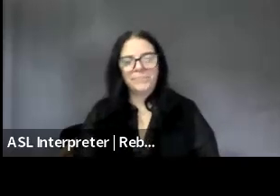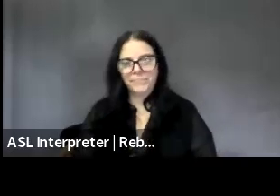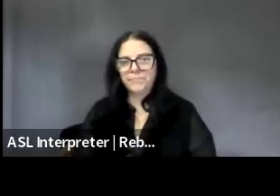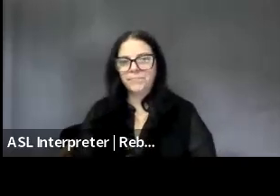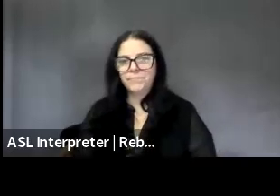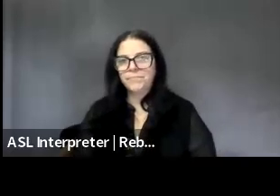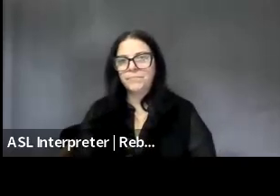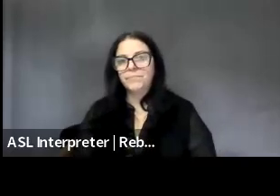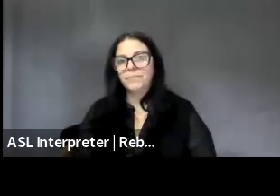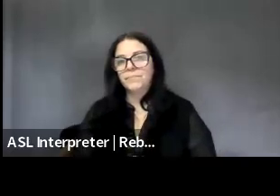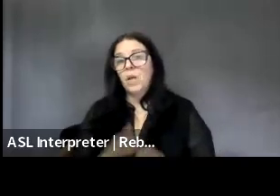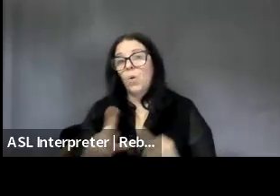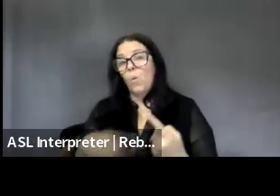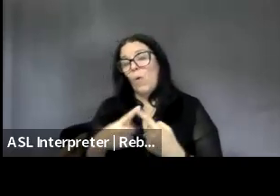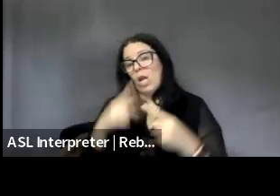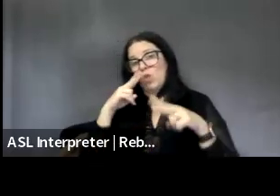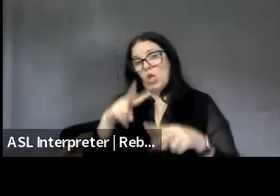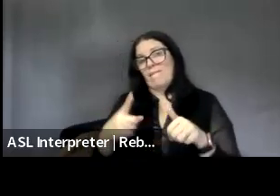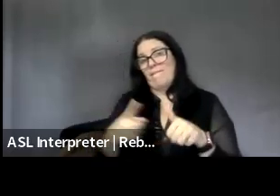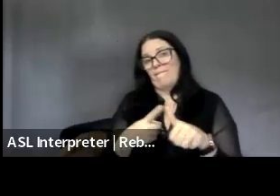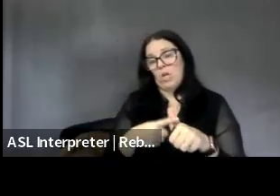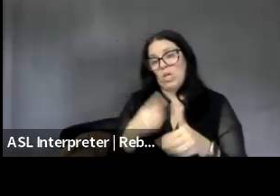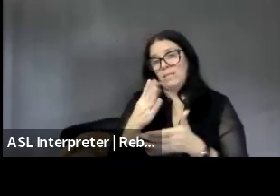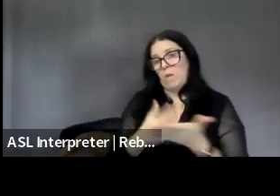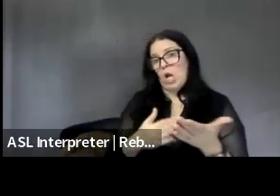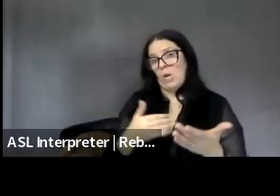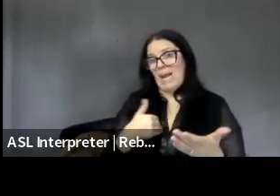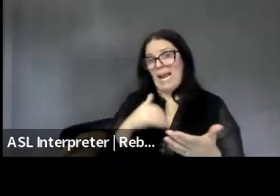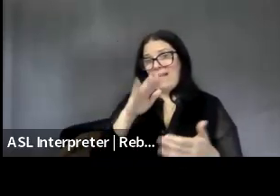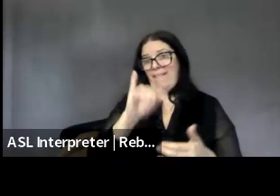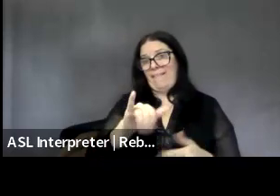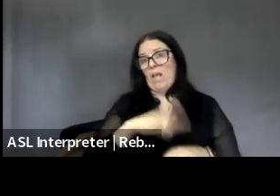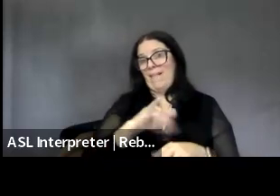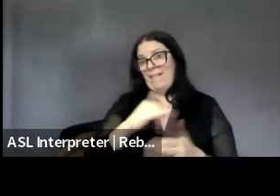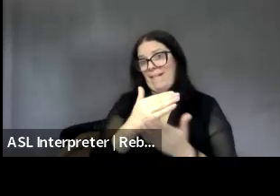your first element that we had on that list of stuff to submit,